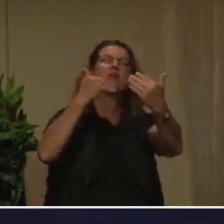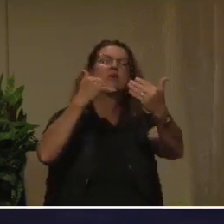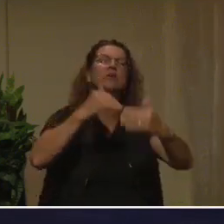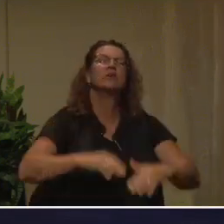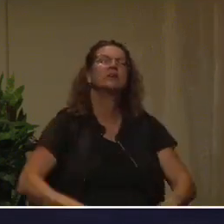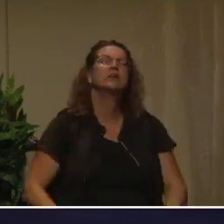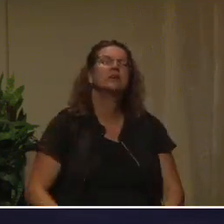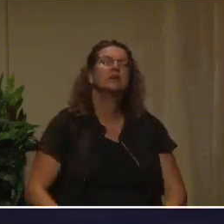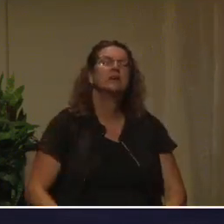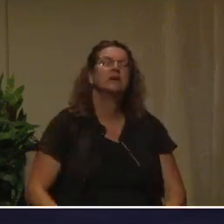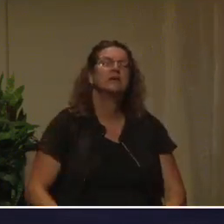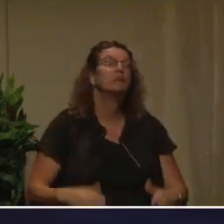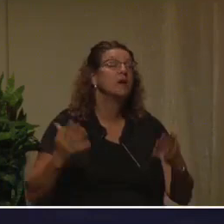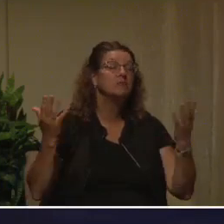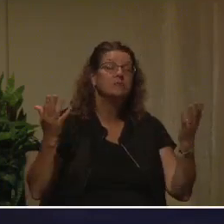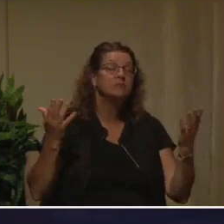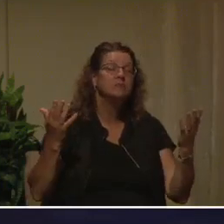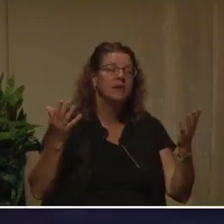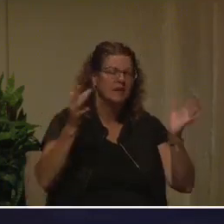everything Jesus did.